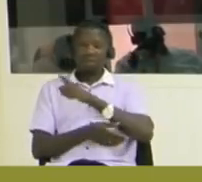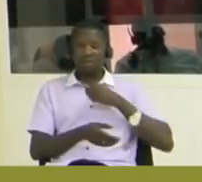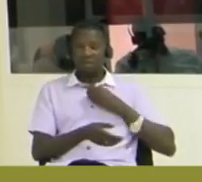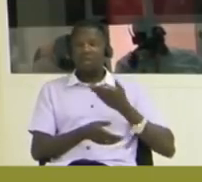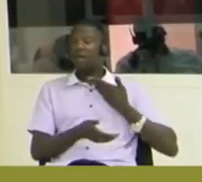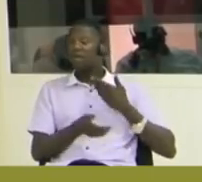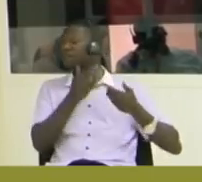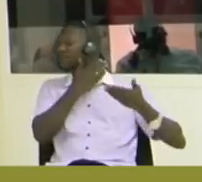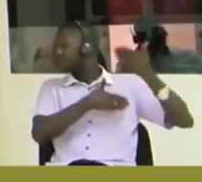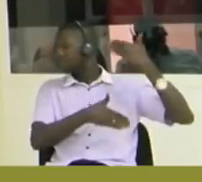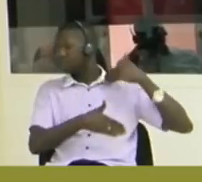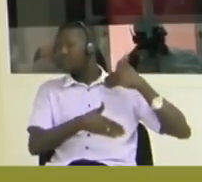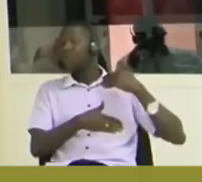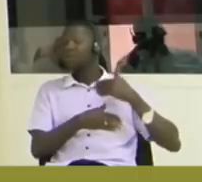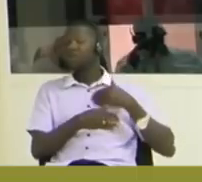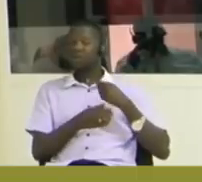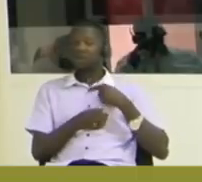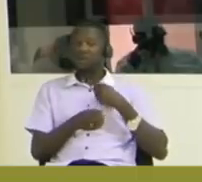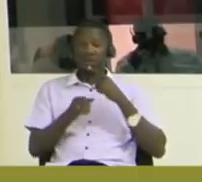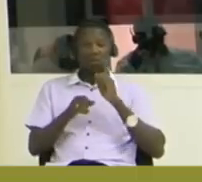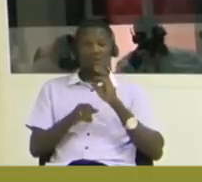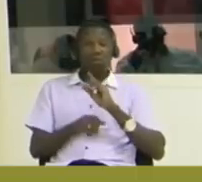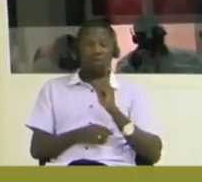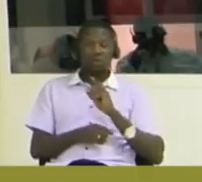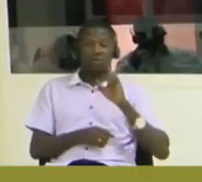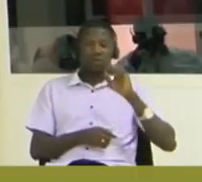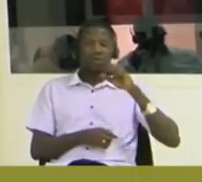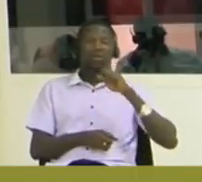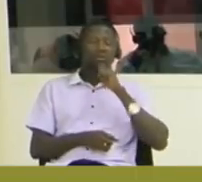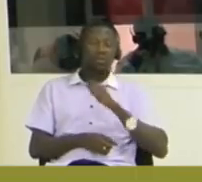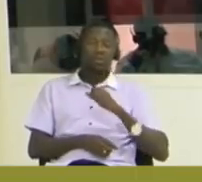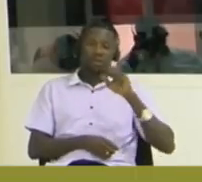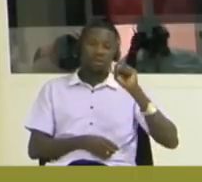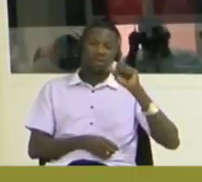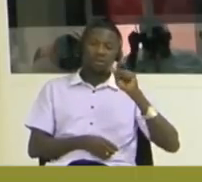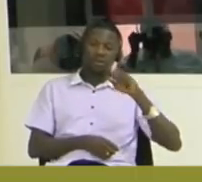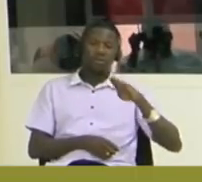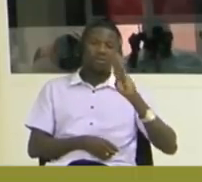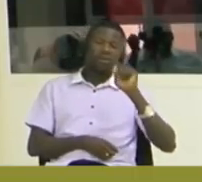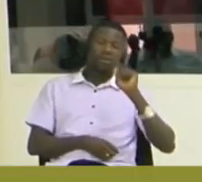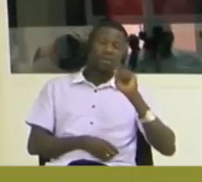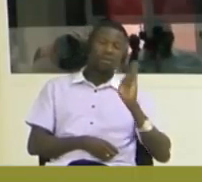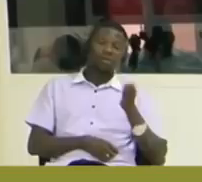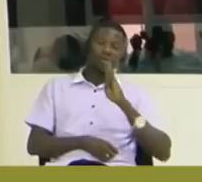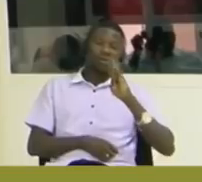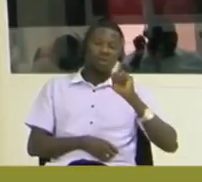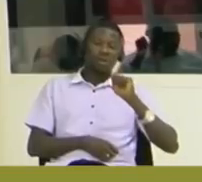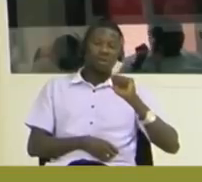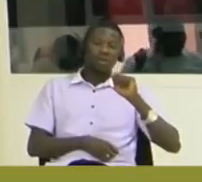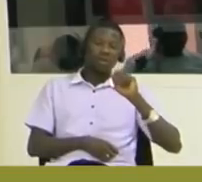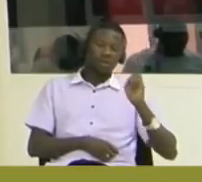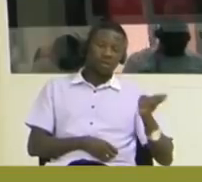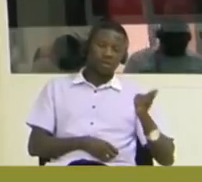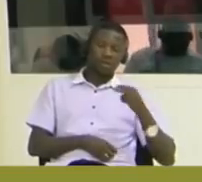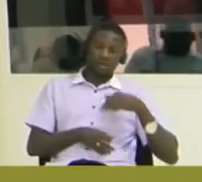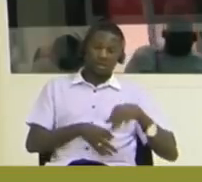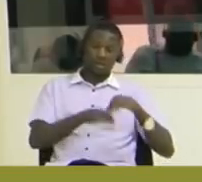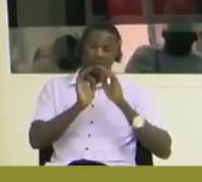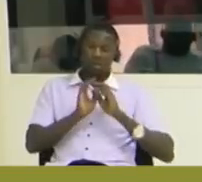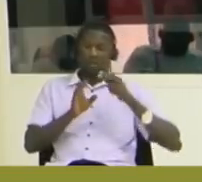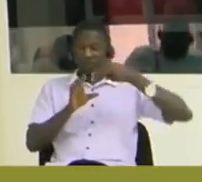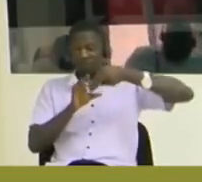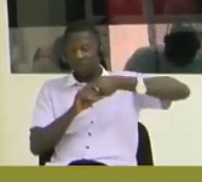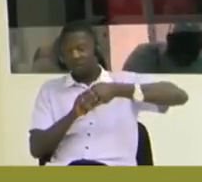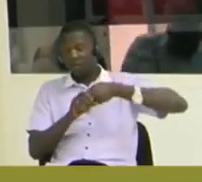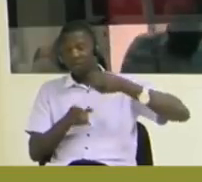in the past, according to Mr. Sambaba, been taking fuel. They will always take these